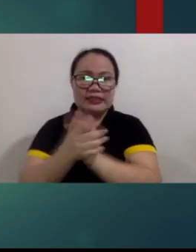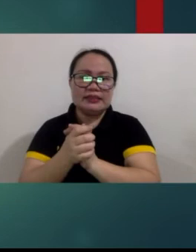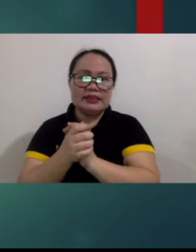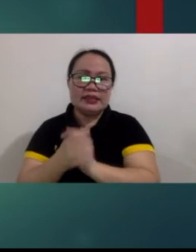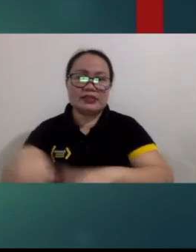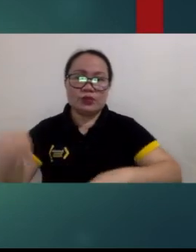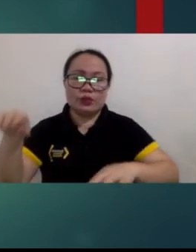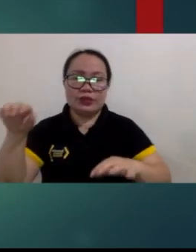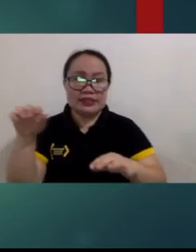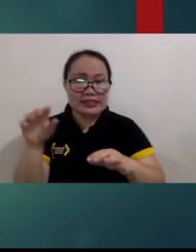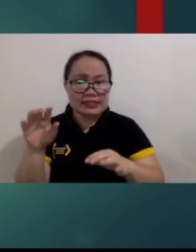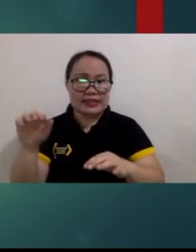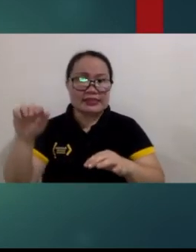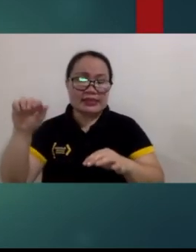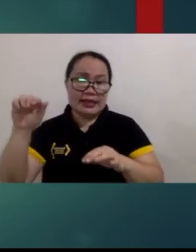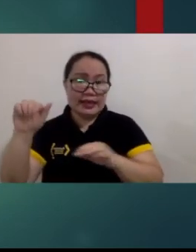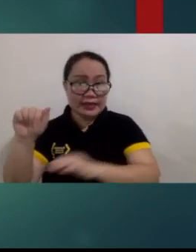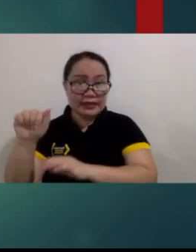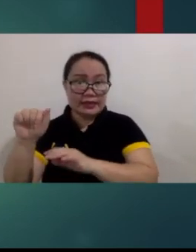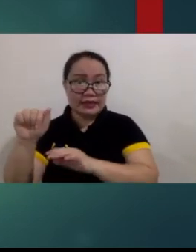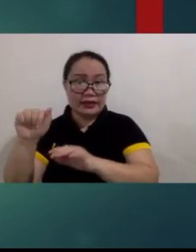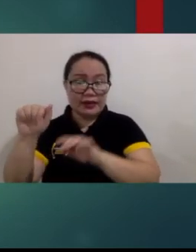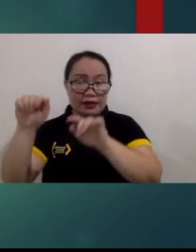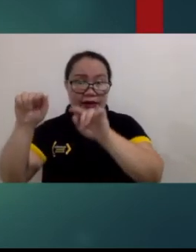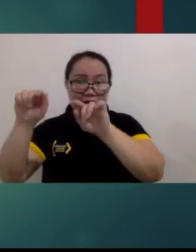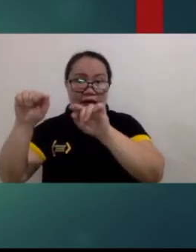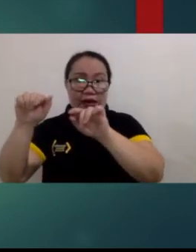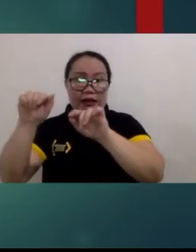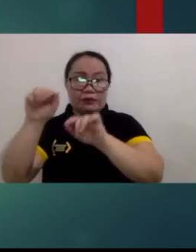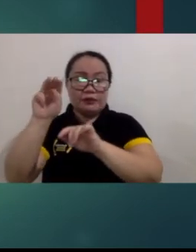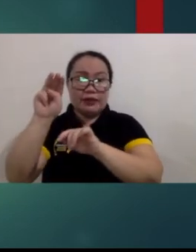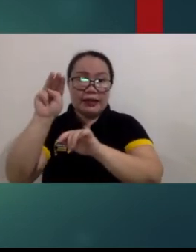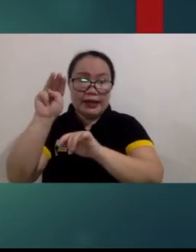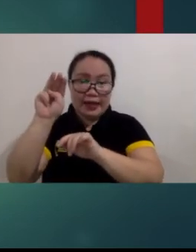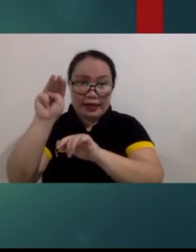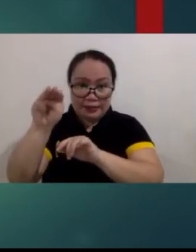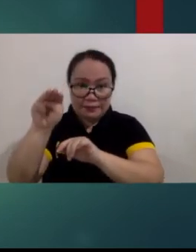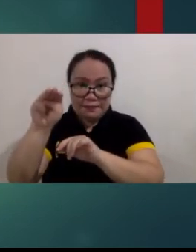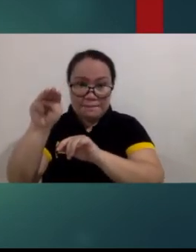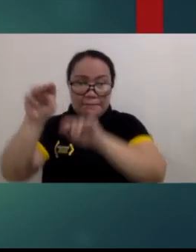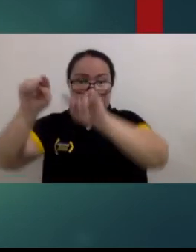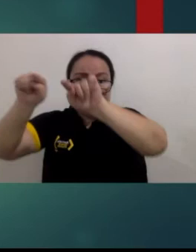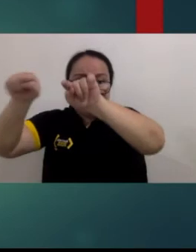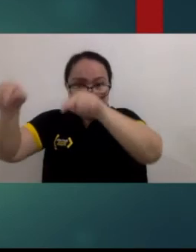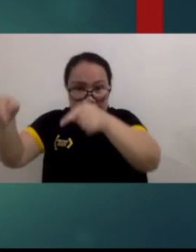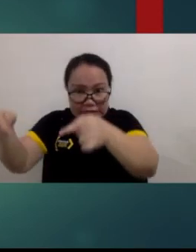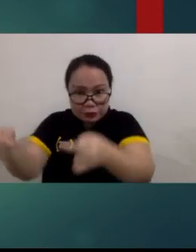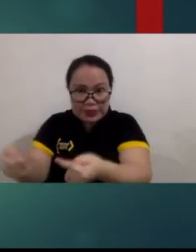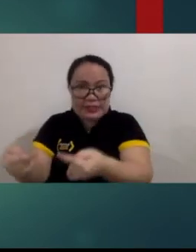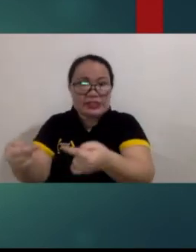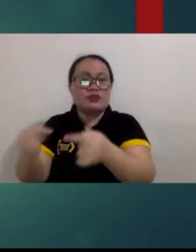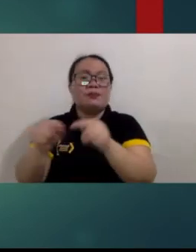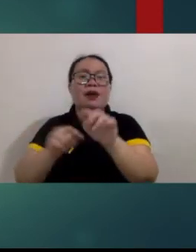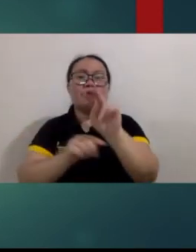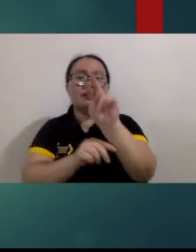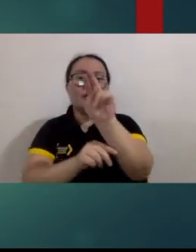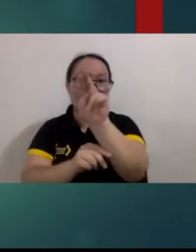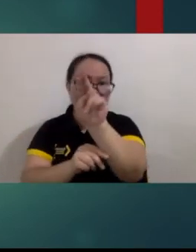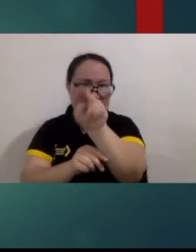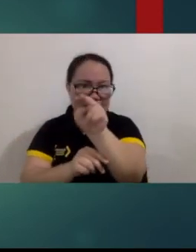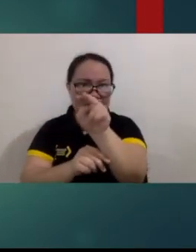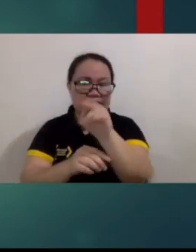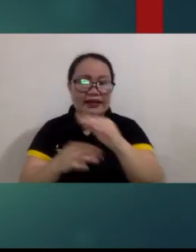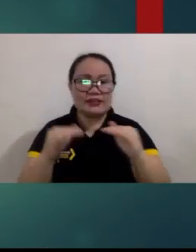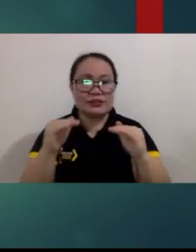exponents. So in this case, a m is raised to the power